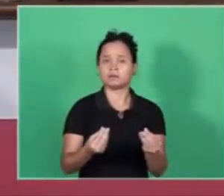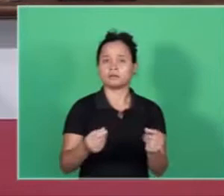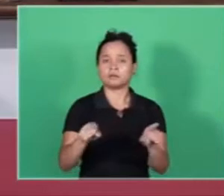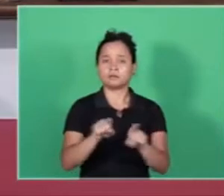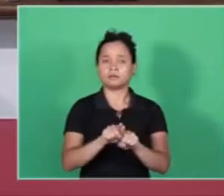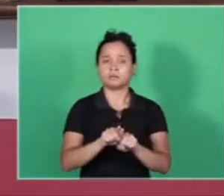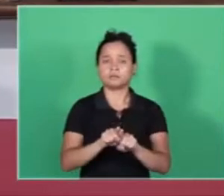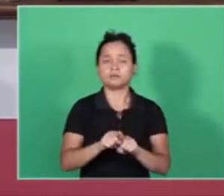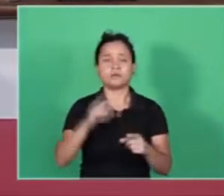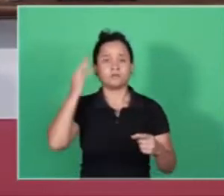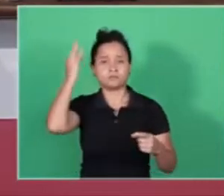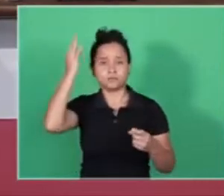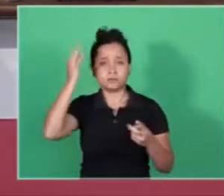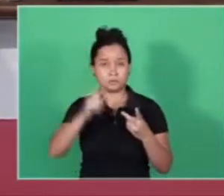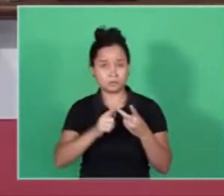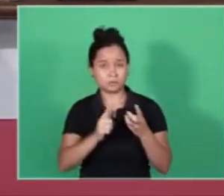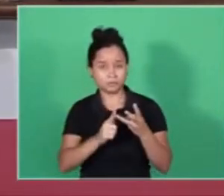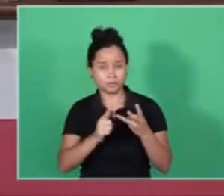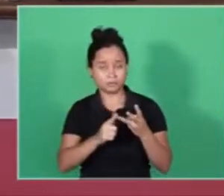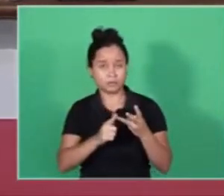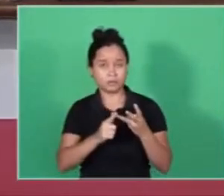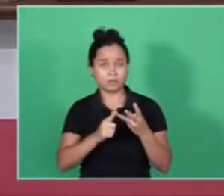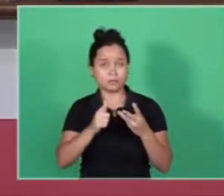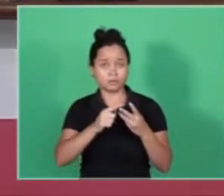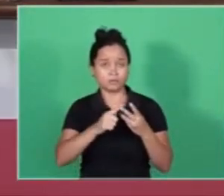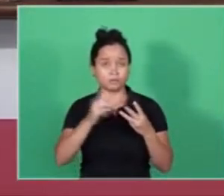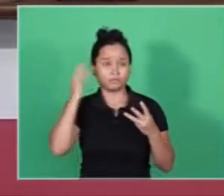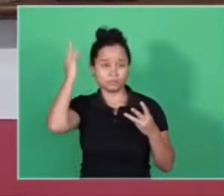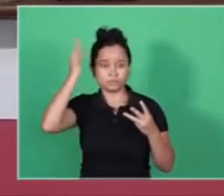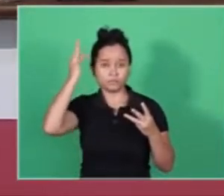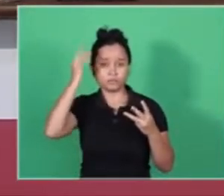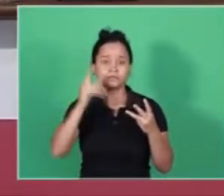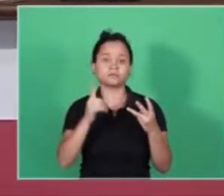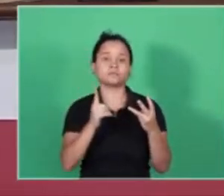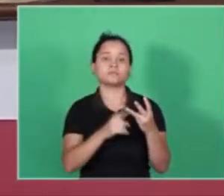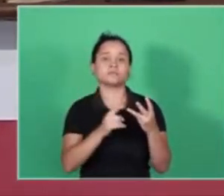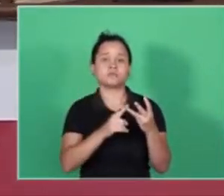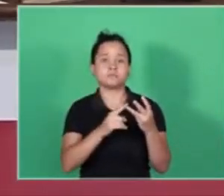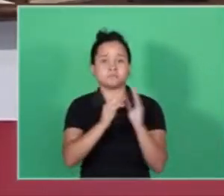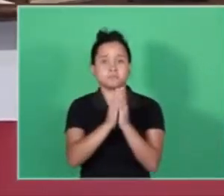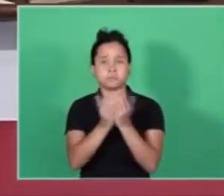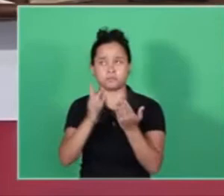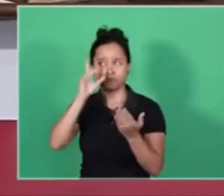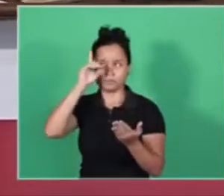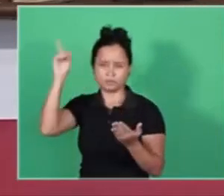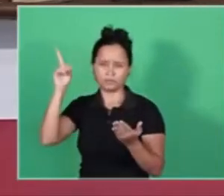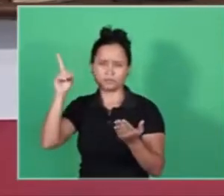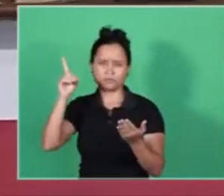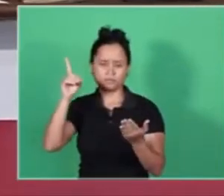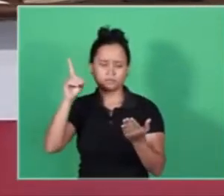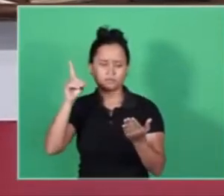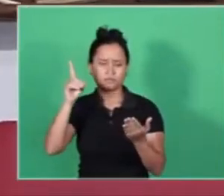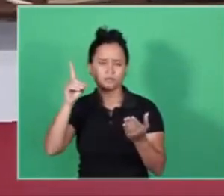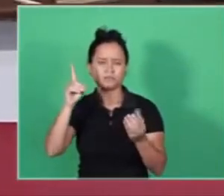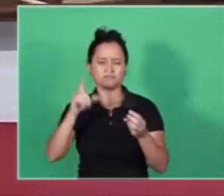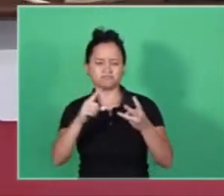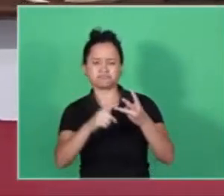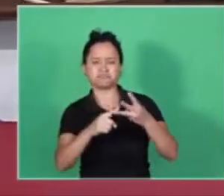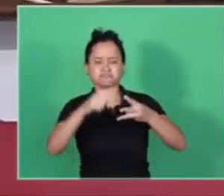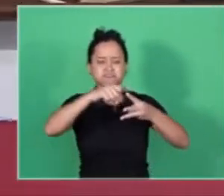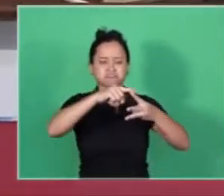philosophy, and the Bible. There's no way to mix these three